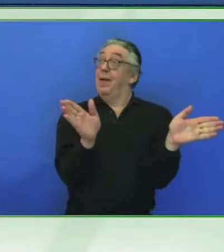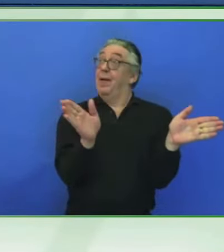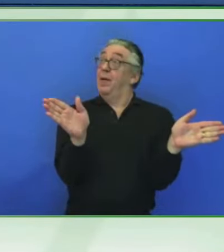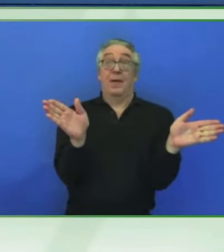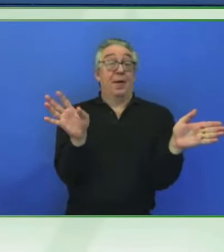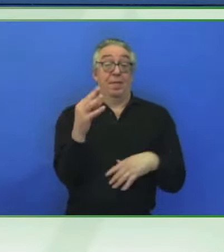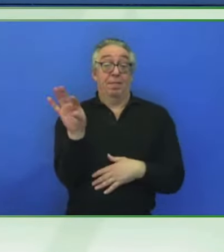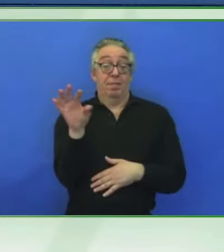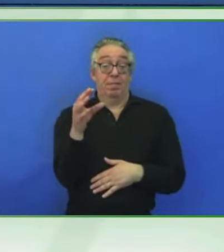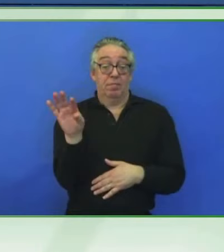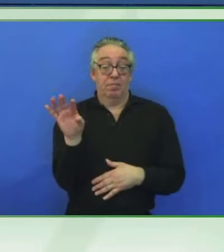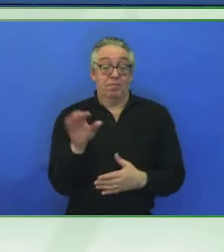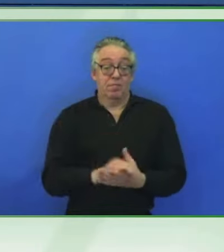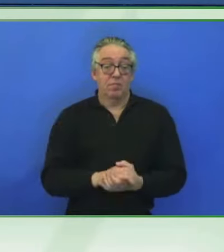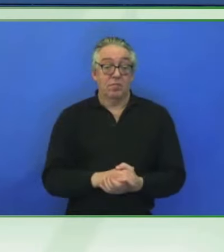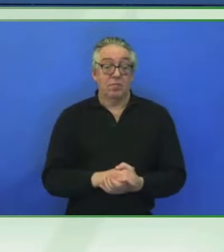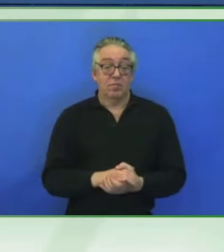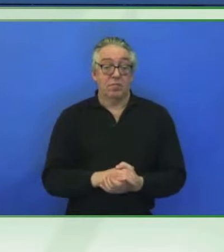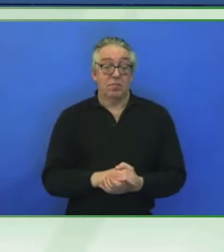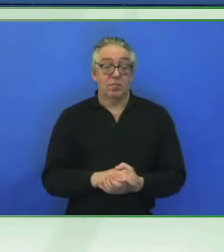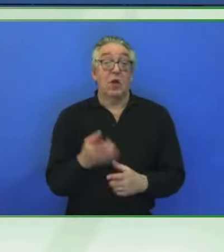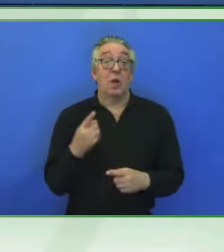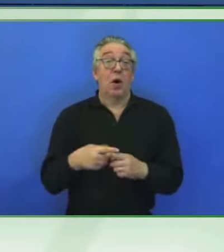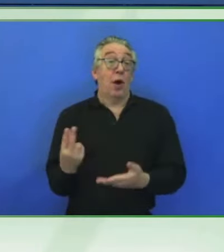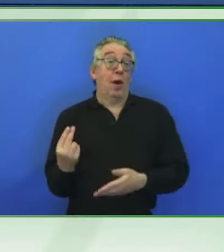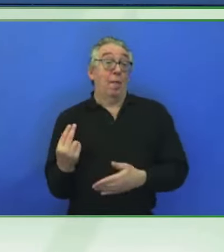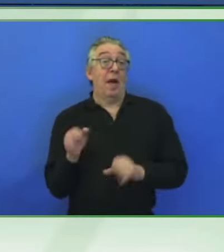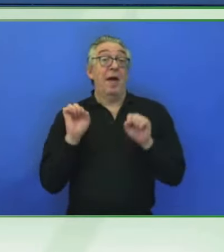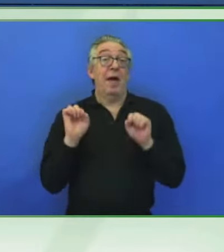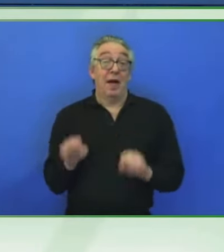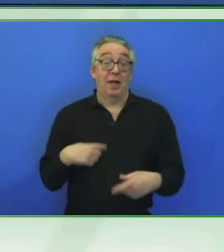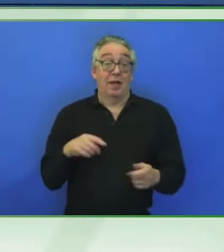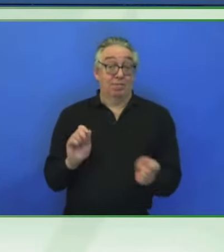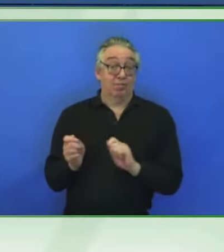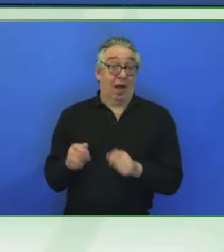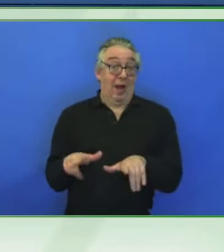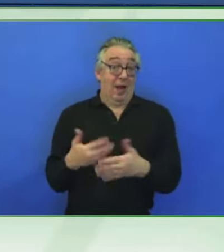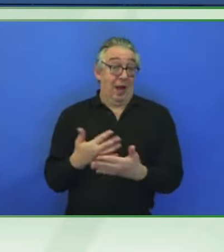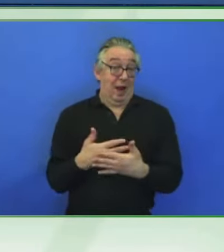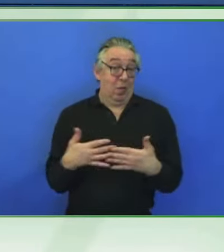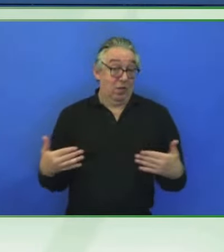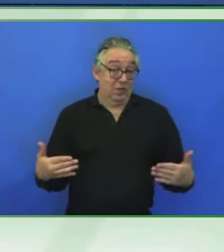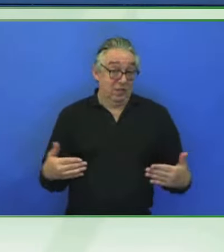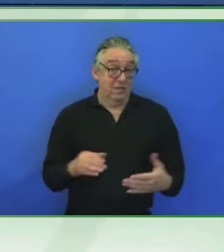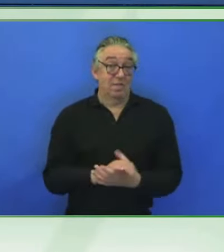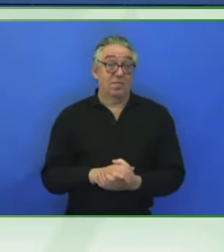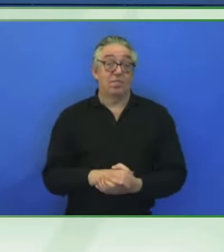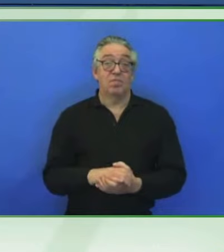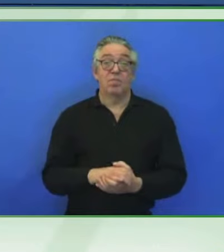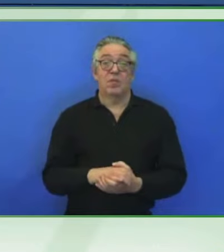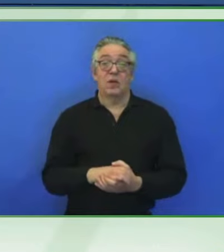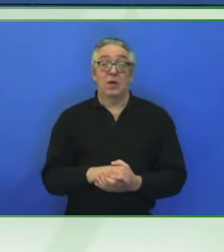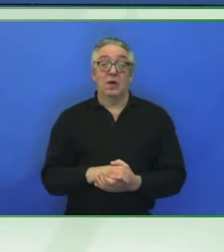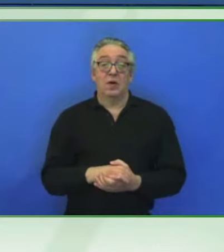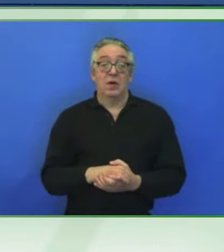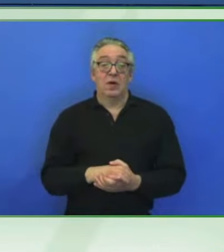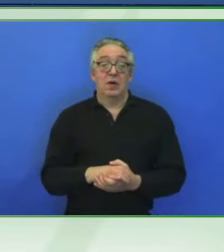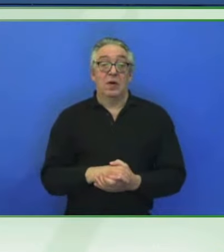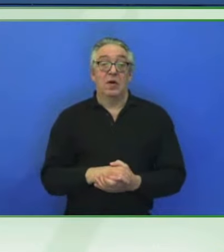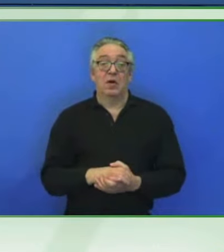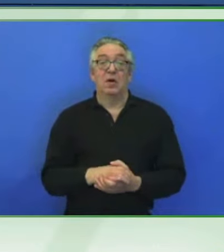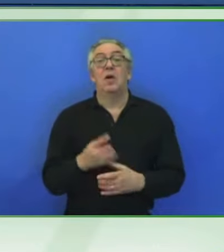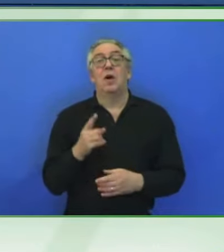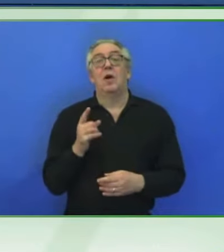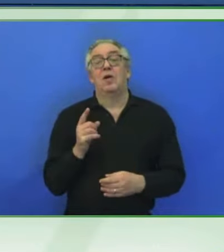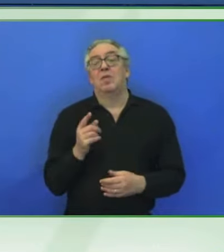Okay, maybe if you have the ambulance application on your mobile, you can